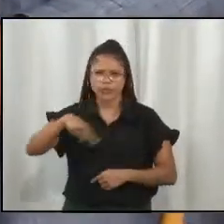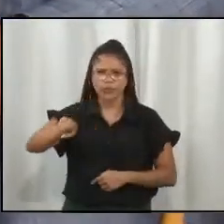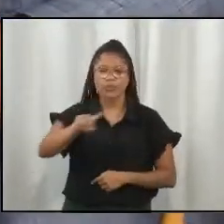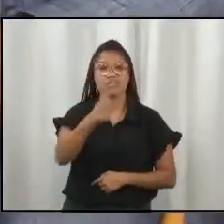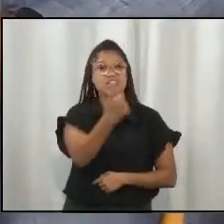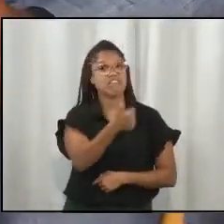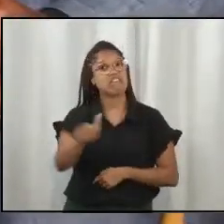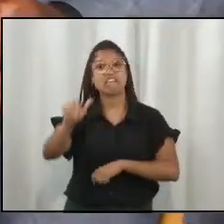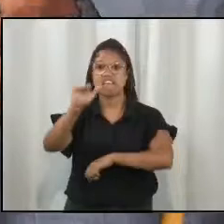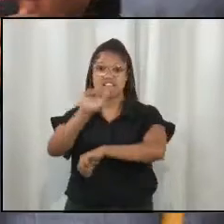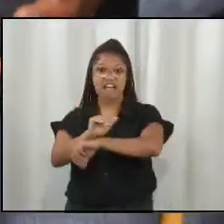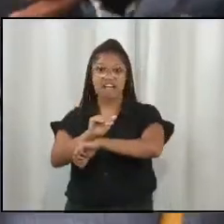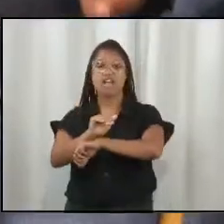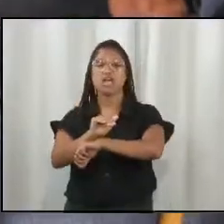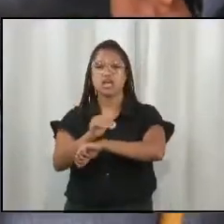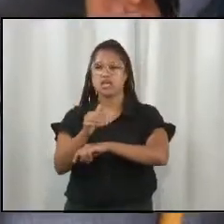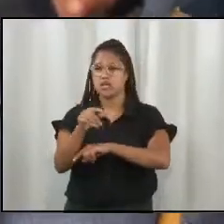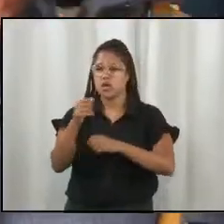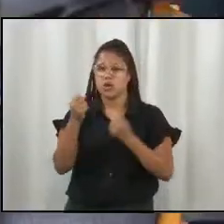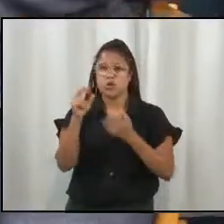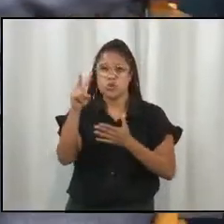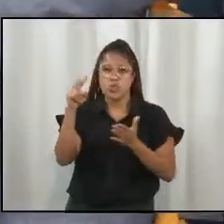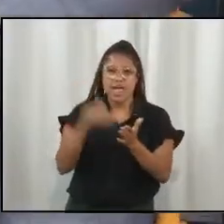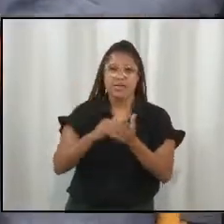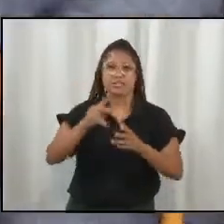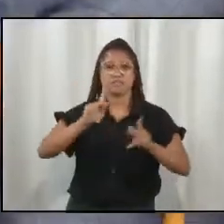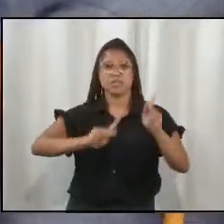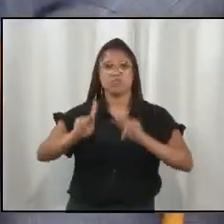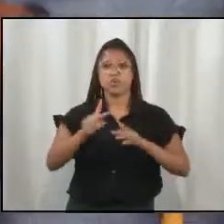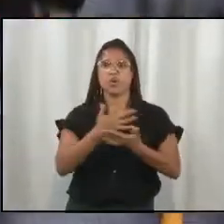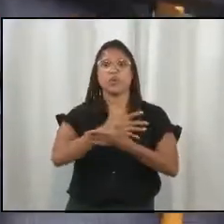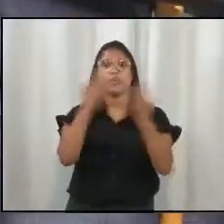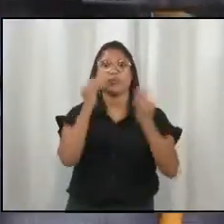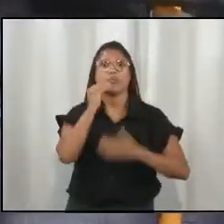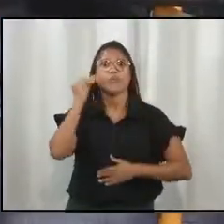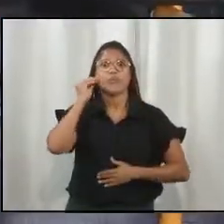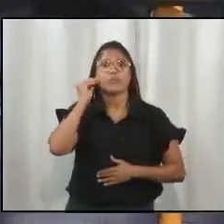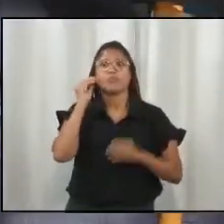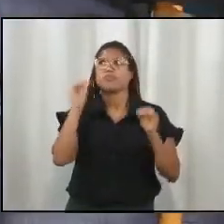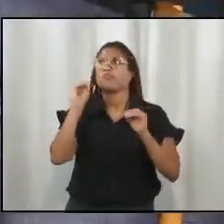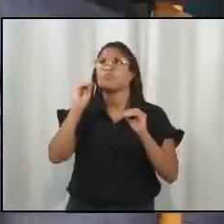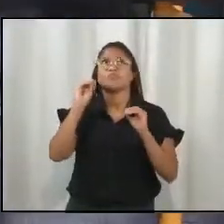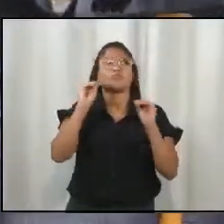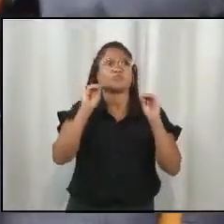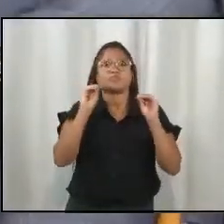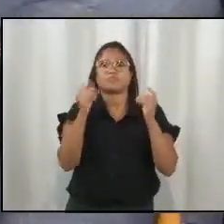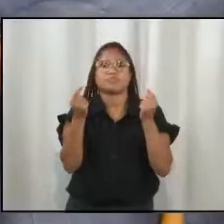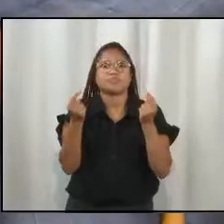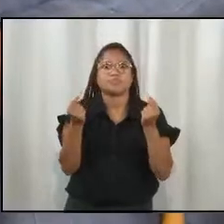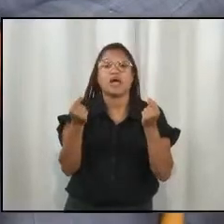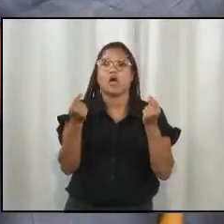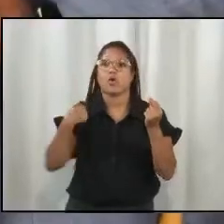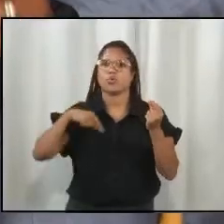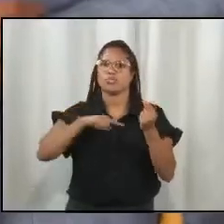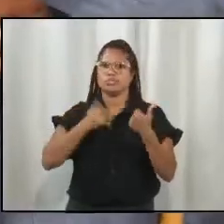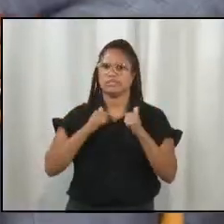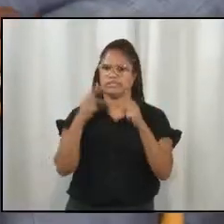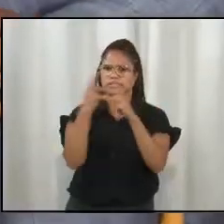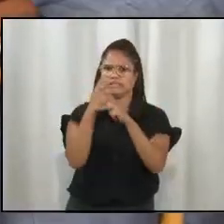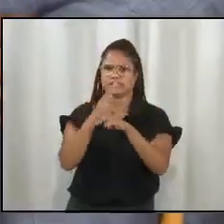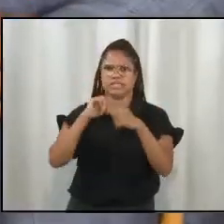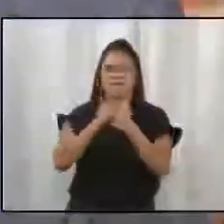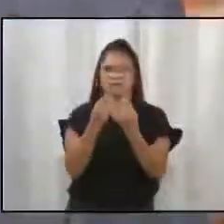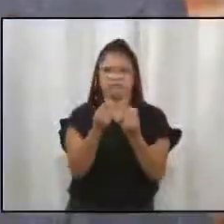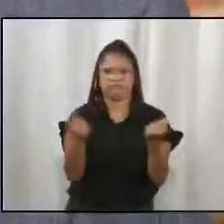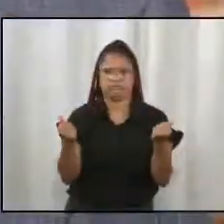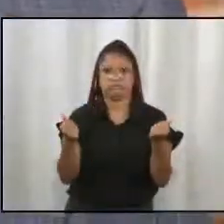more than 2,000 people experiencing unsheltered homelessness in Long Beach. And that has been what we've been focused on. The clearest way